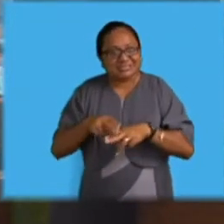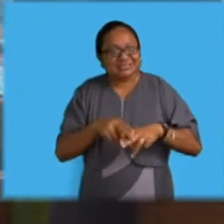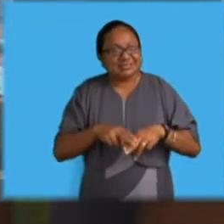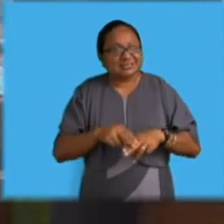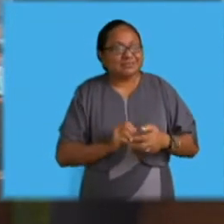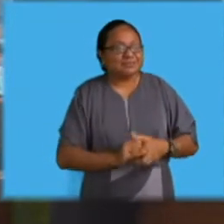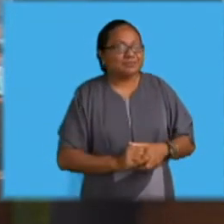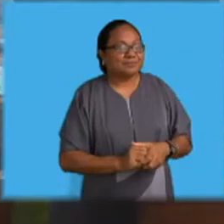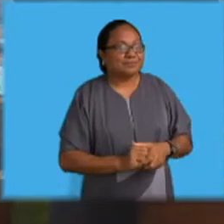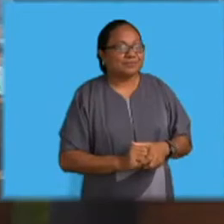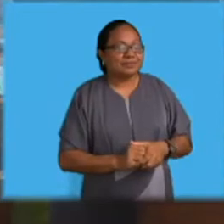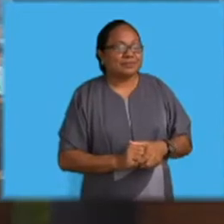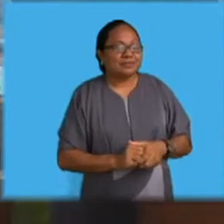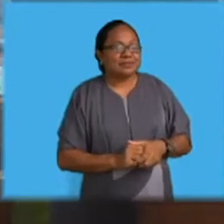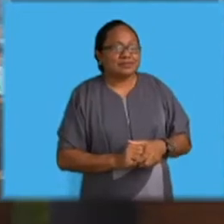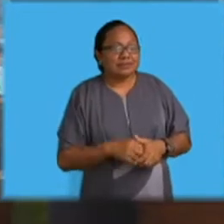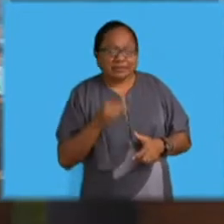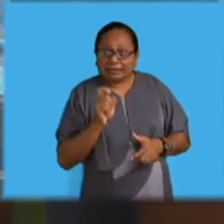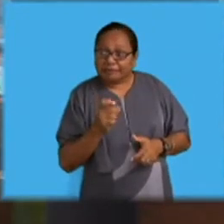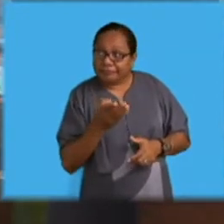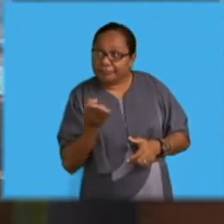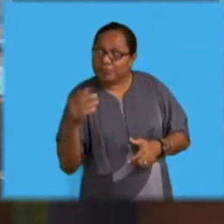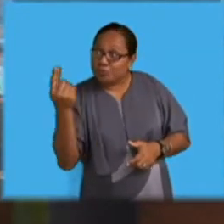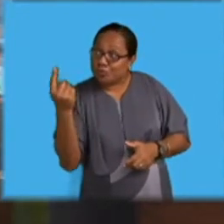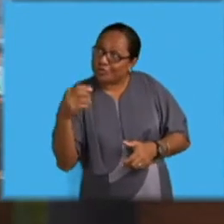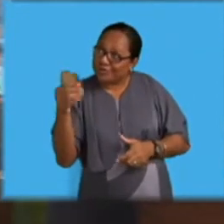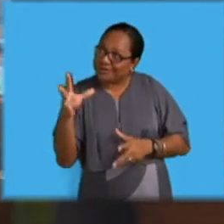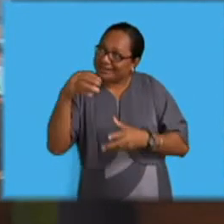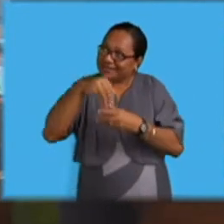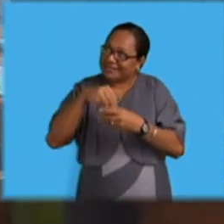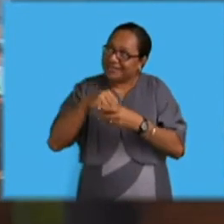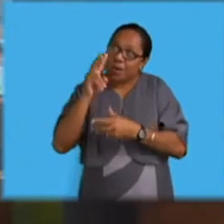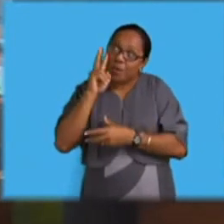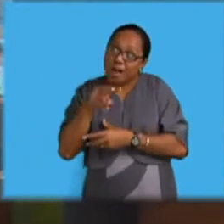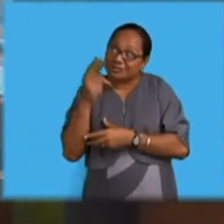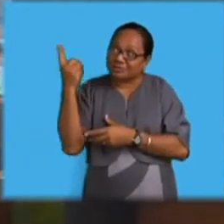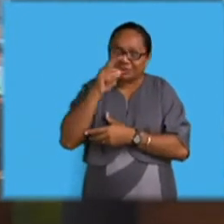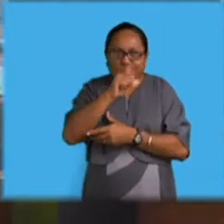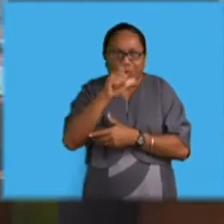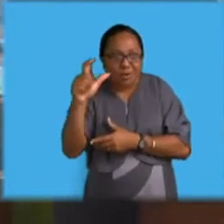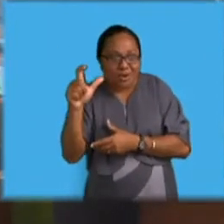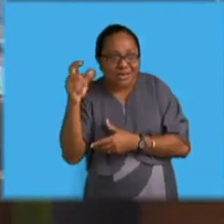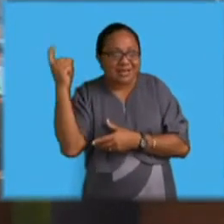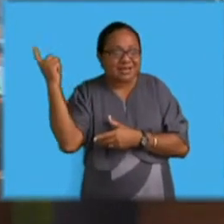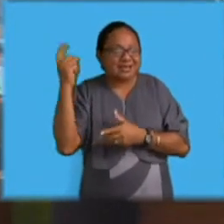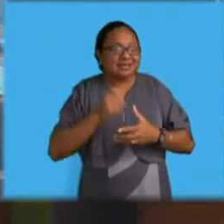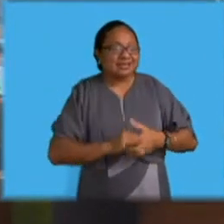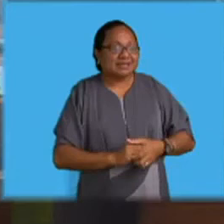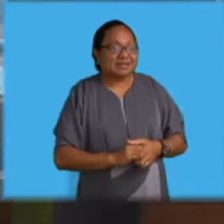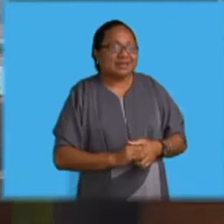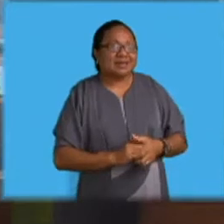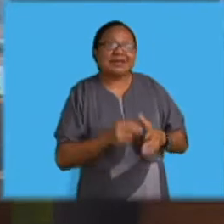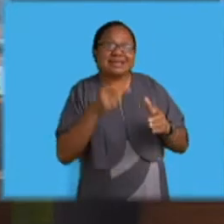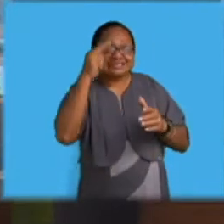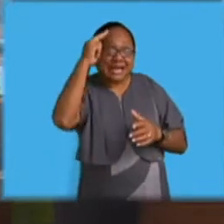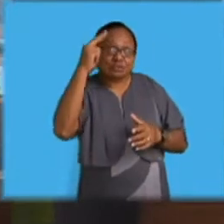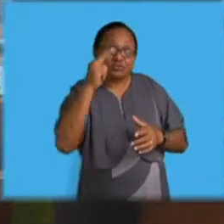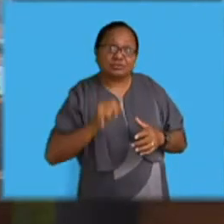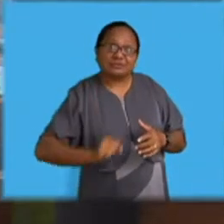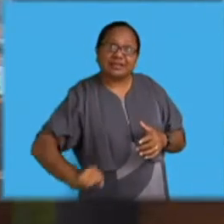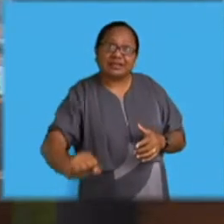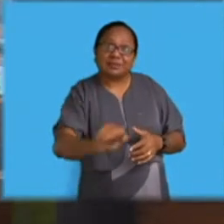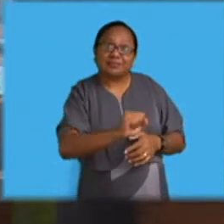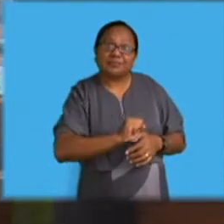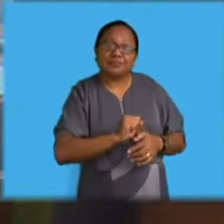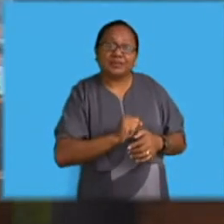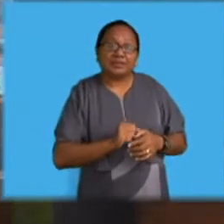if you come, most of you would have attended this athletics meet at the National Stadium.